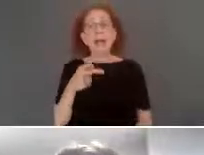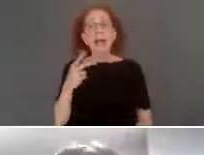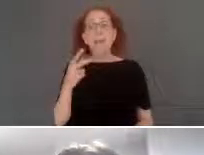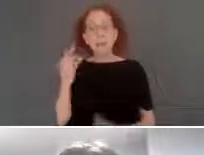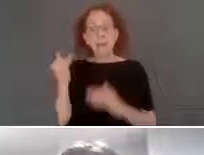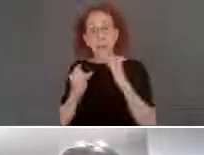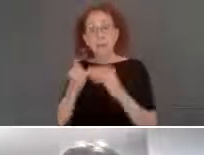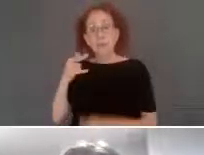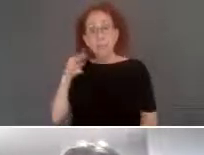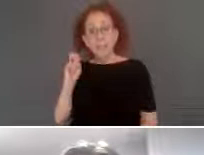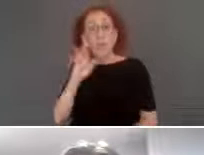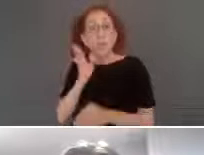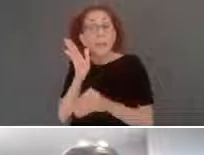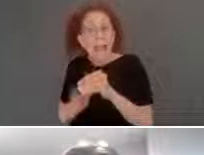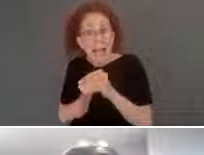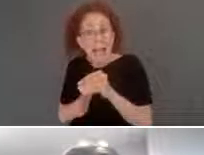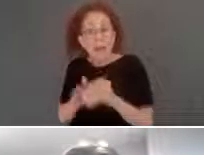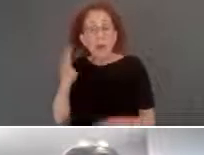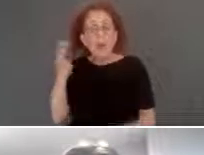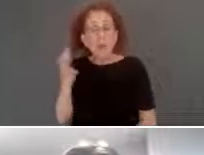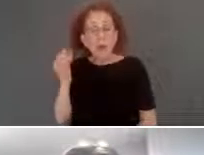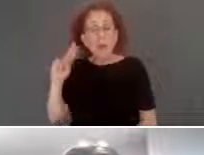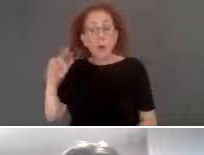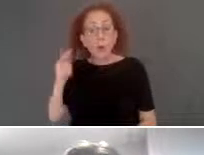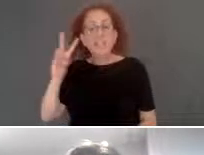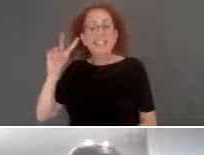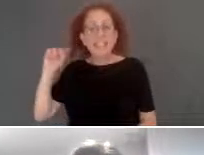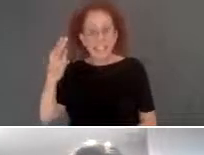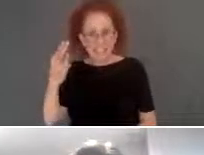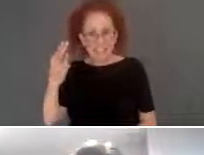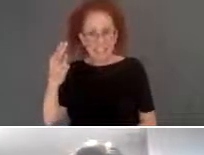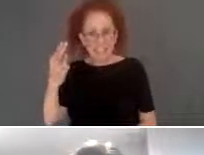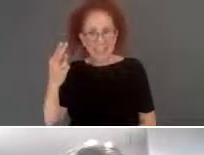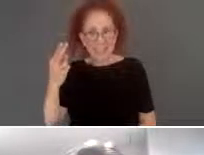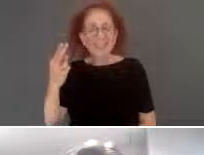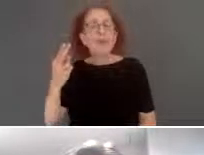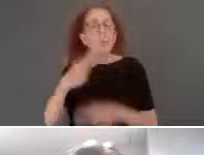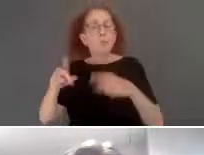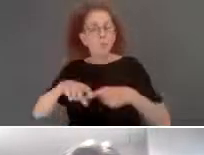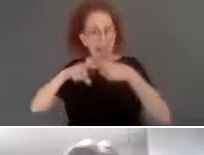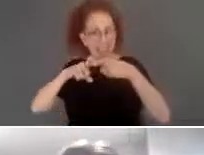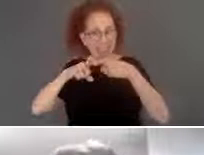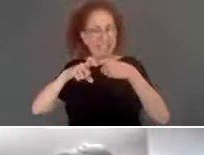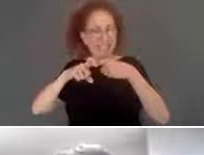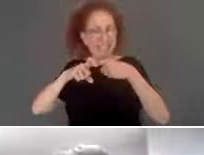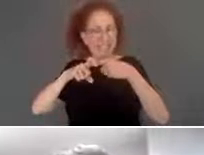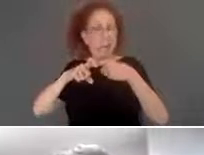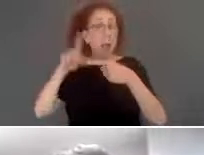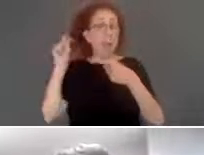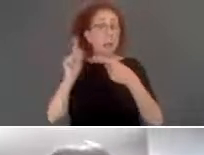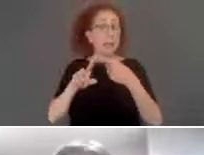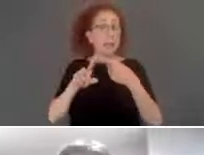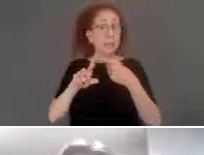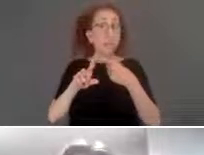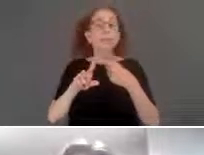be ending on Friday, August the 6th. We will be on a brief hiatus until we identify a new